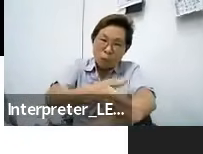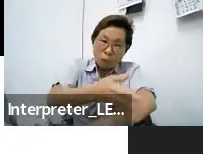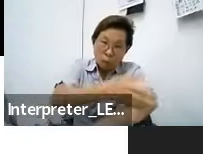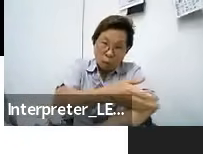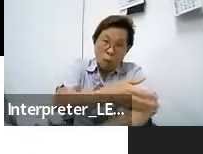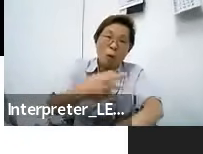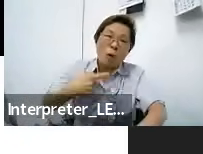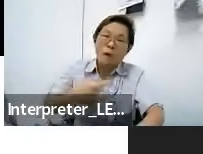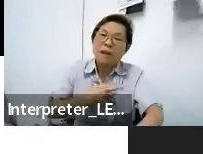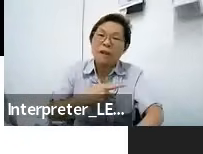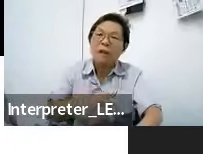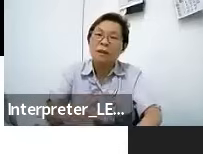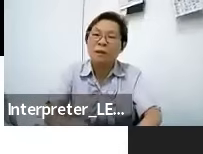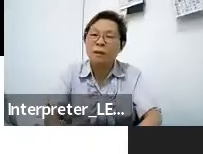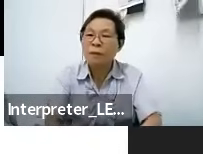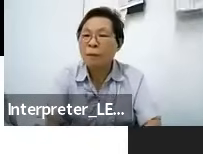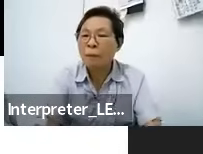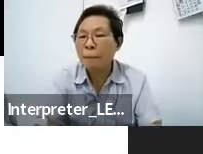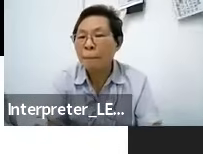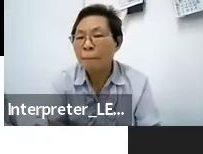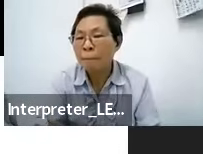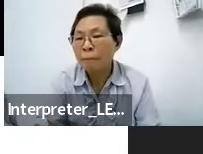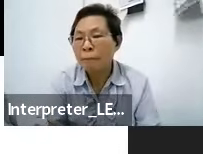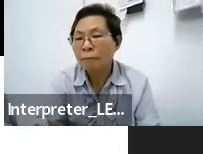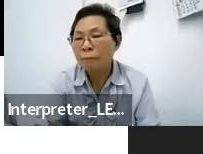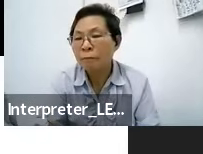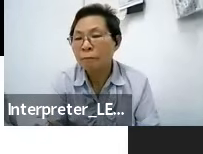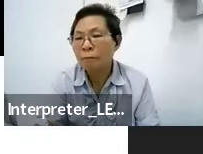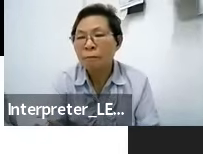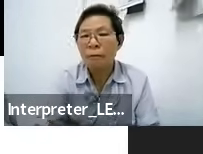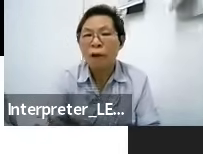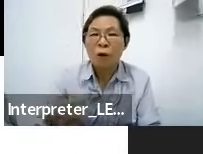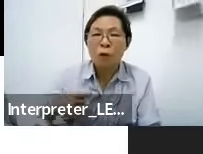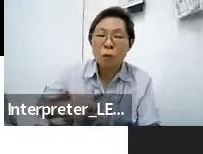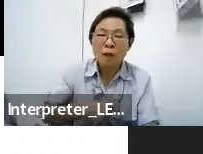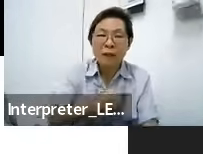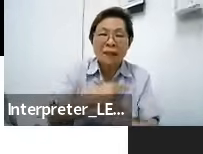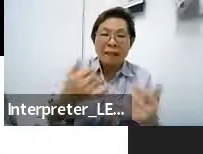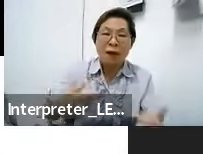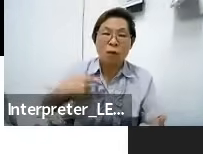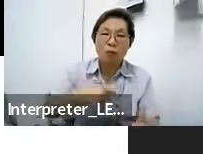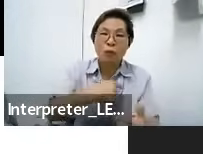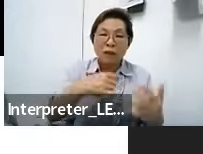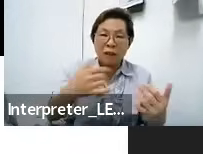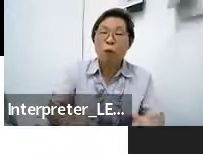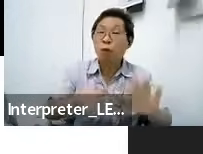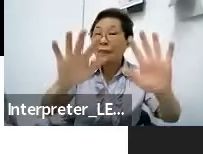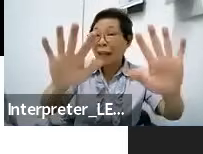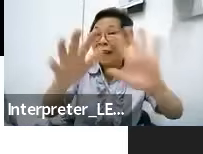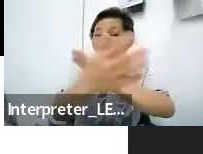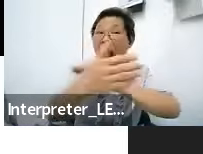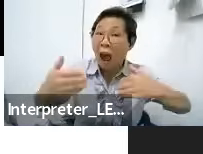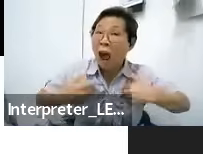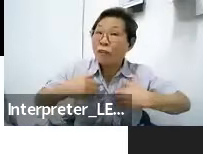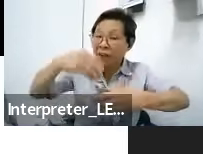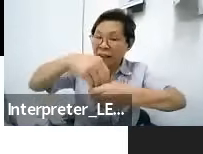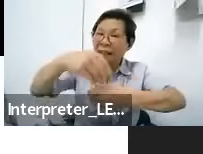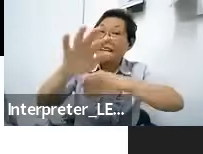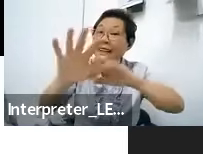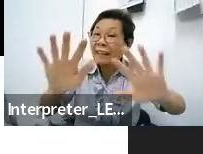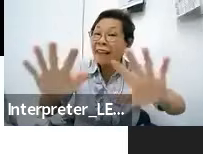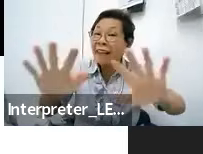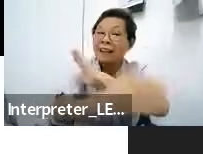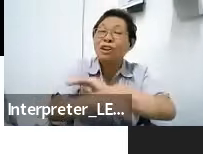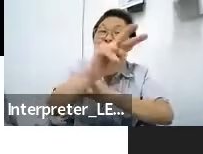looking at improving English literacy globally. We are now present in 10 countries, over 25,000